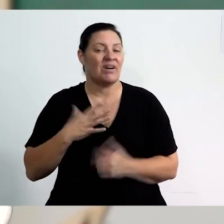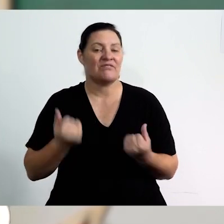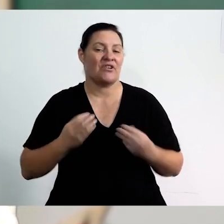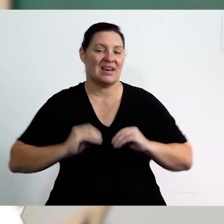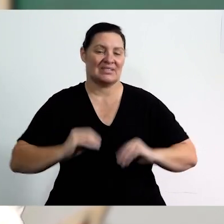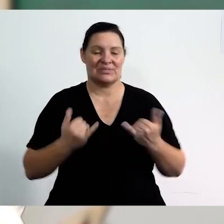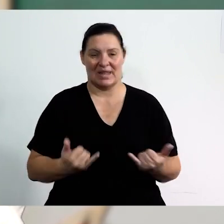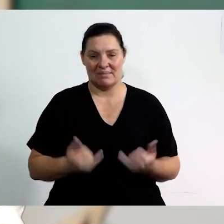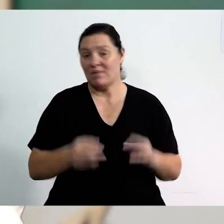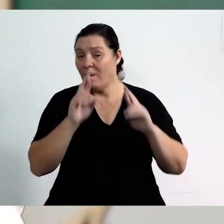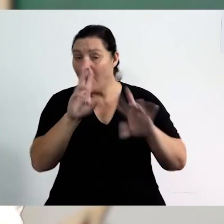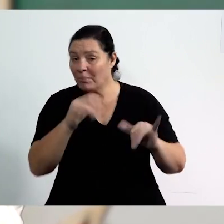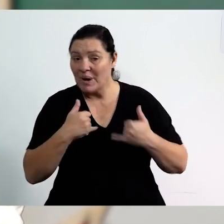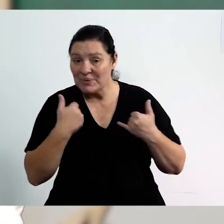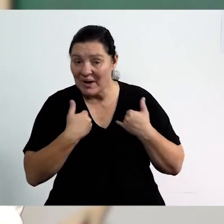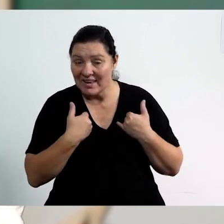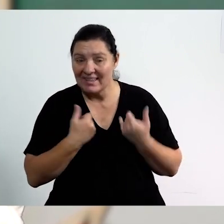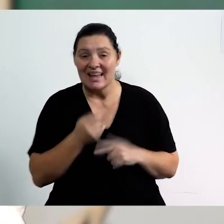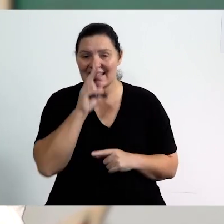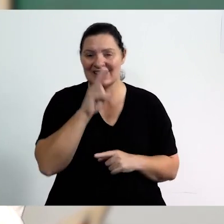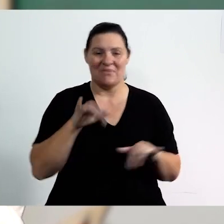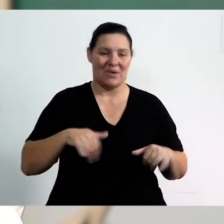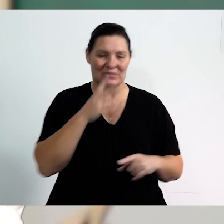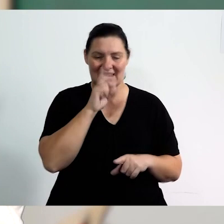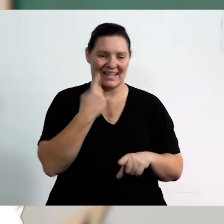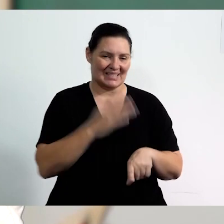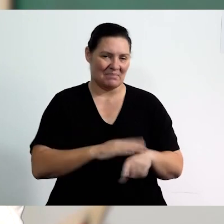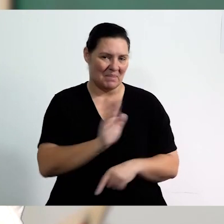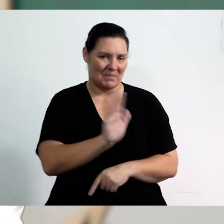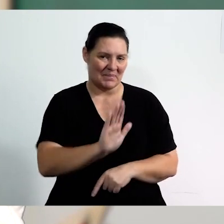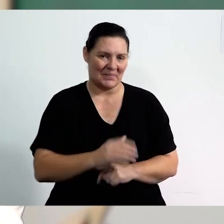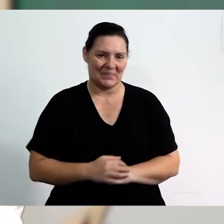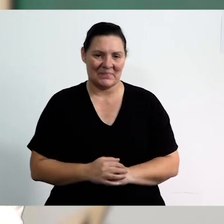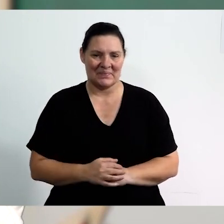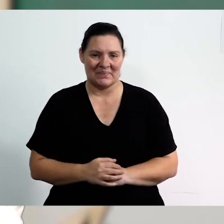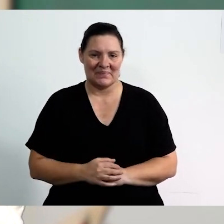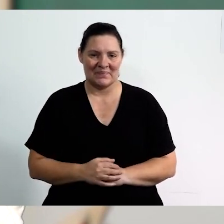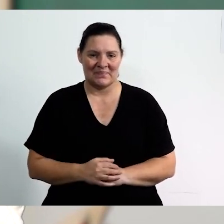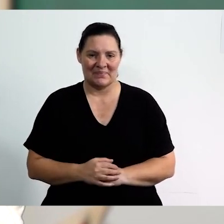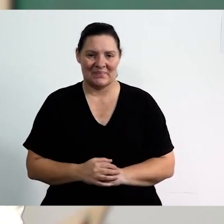for our lesson today. I really hope you enjoyed it, and I can't wait to see you next time. Goodbye.